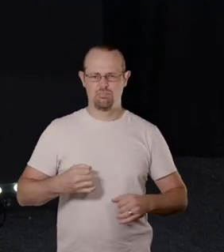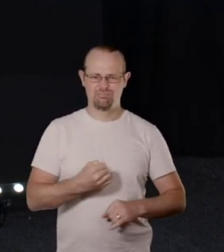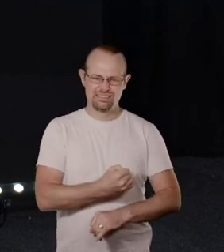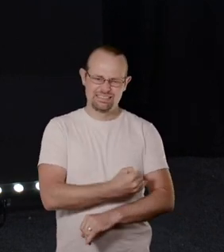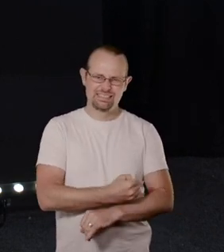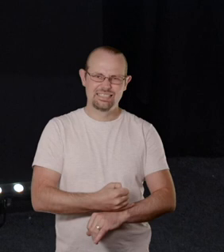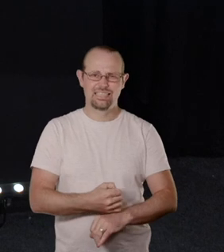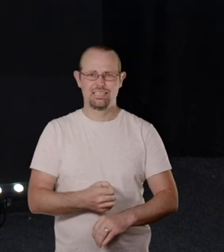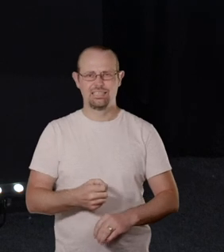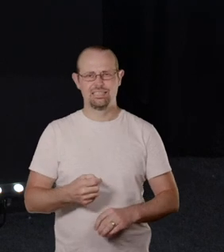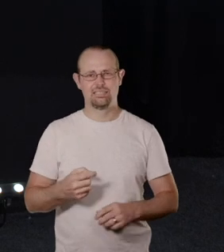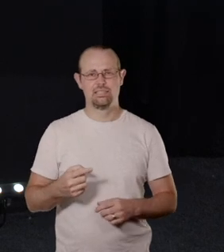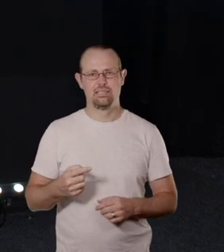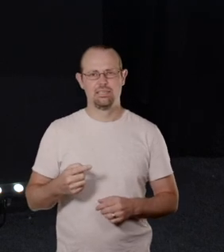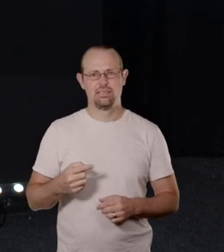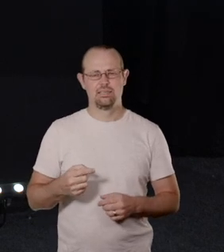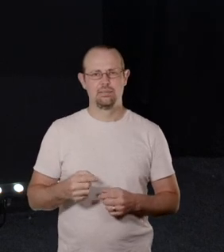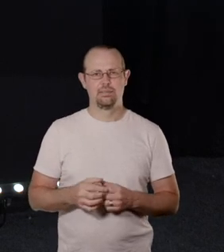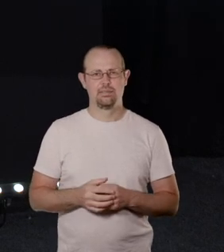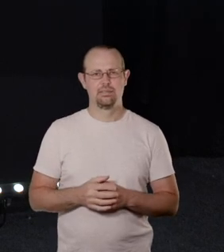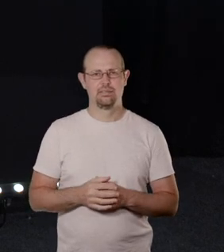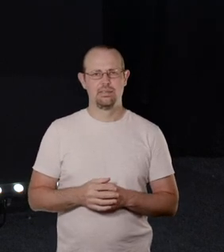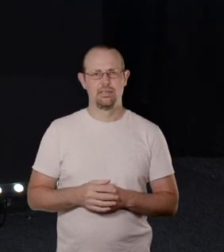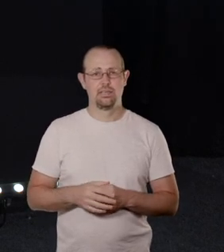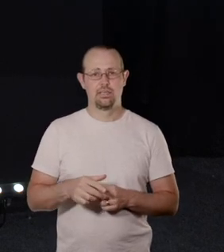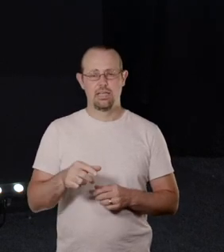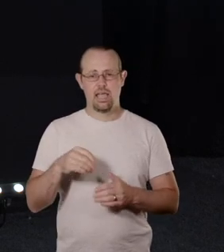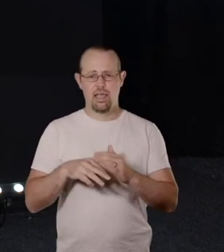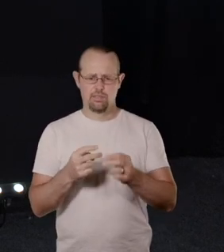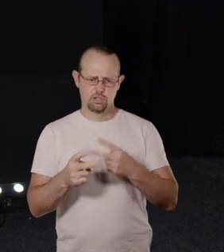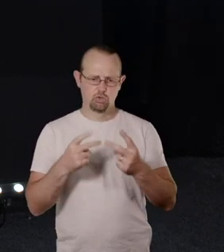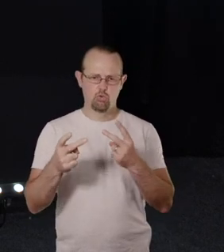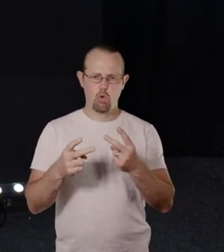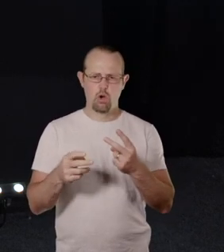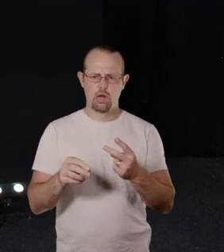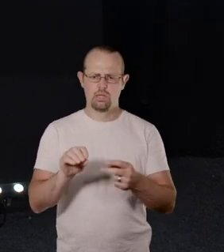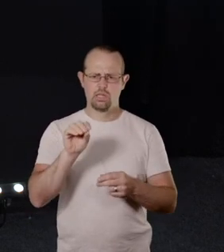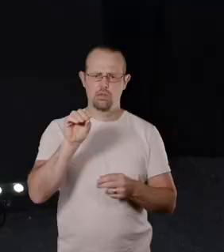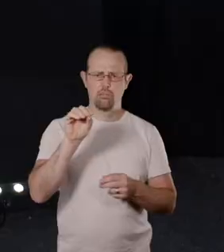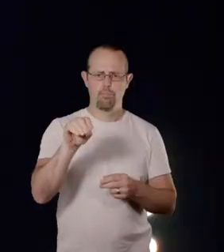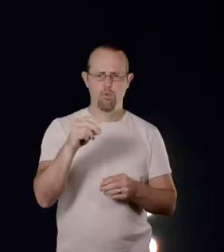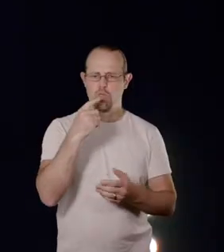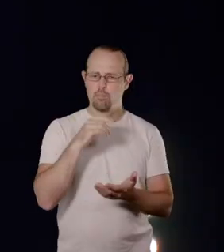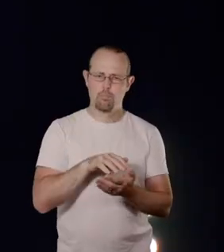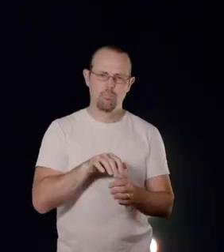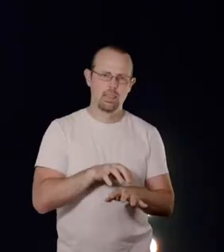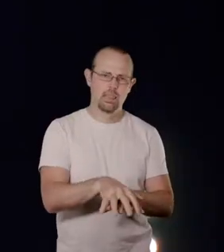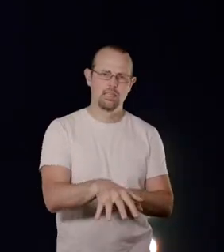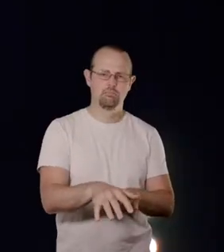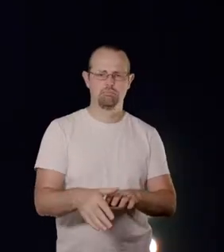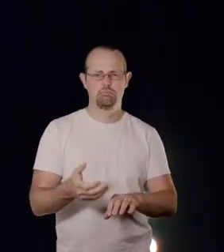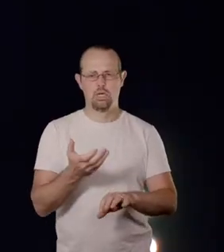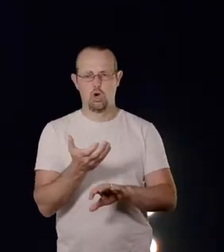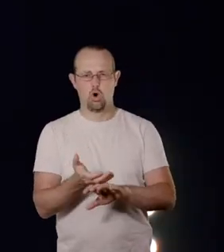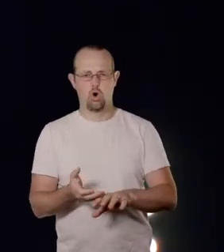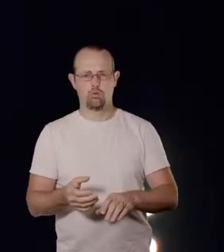this story, we find that they put the blood on the lintel and the doorposts of their places so that there was a